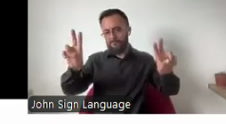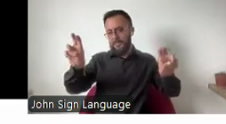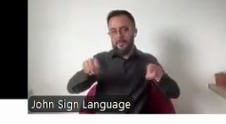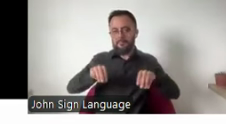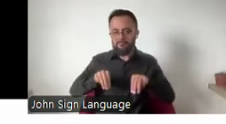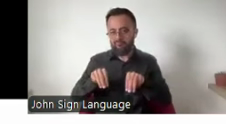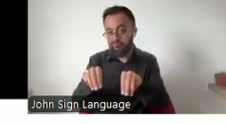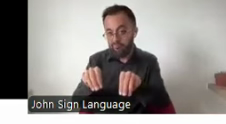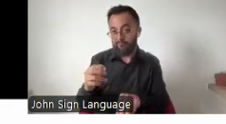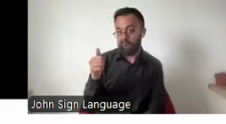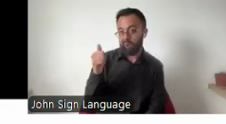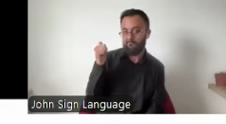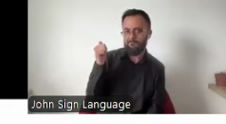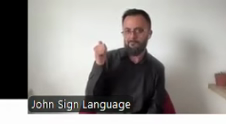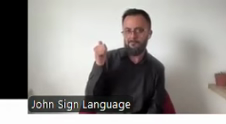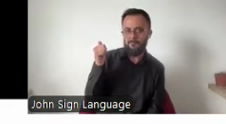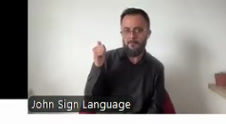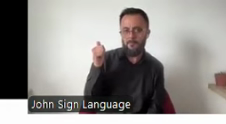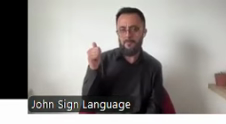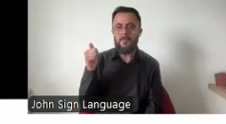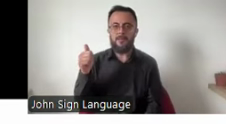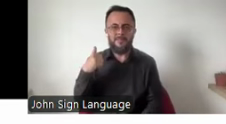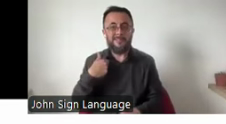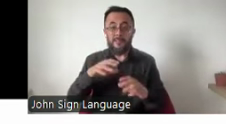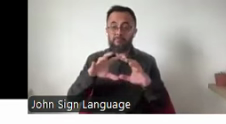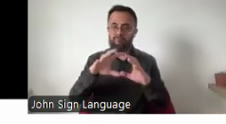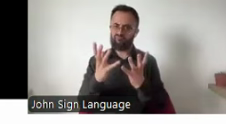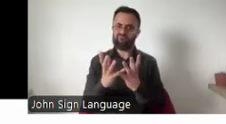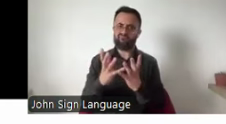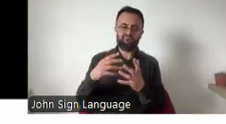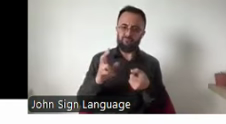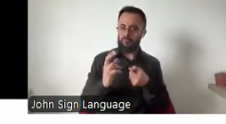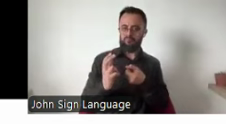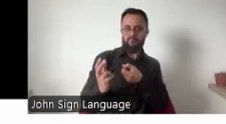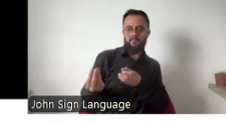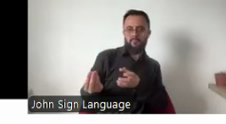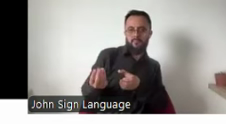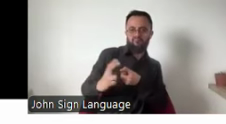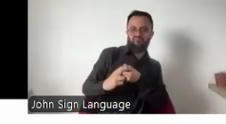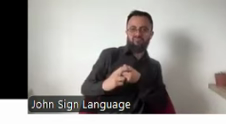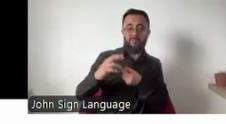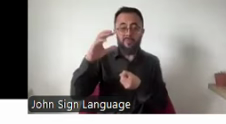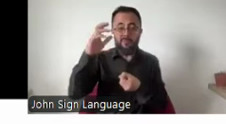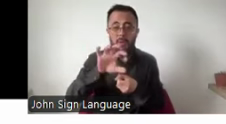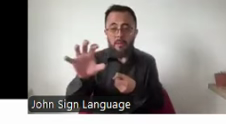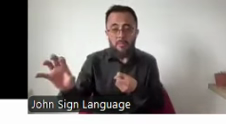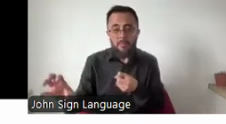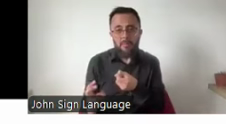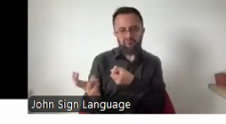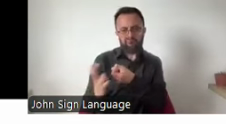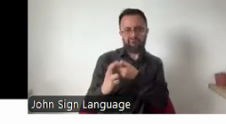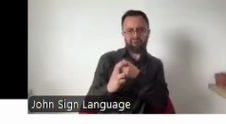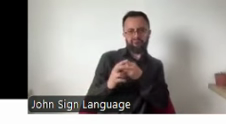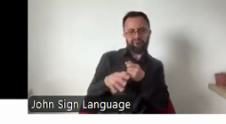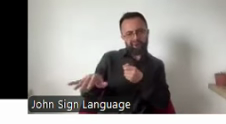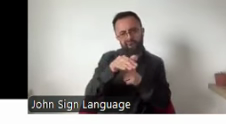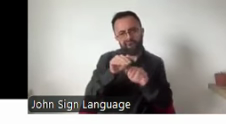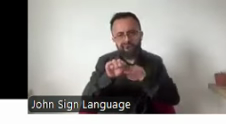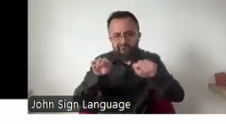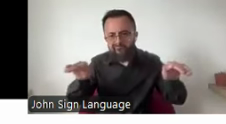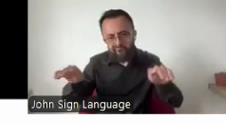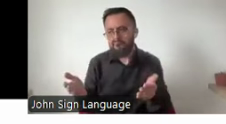to take on. And here are the 4 key steps that we recommend in this guide for